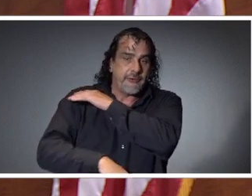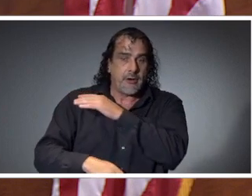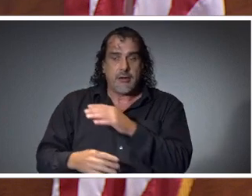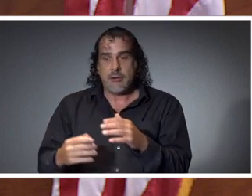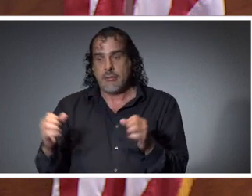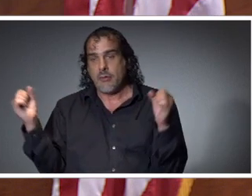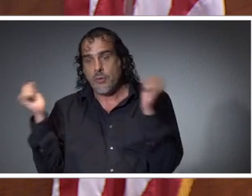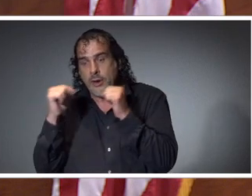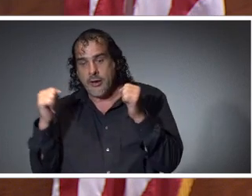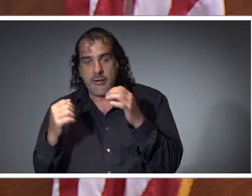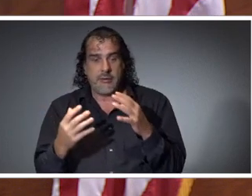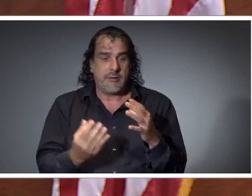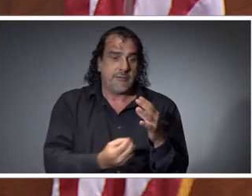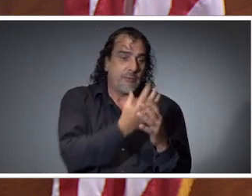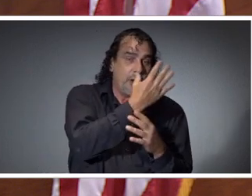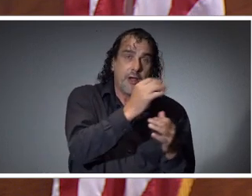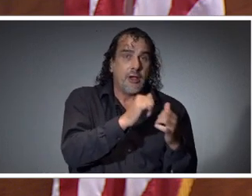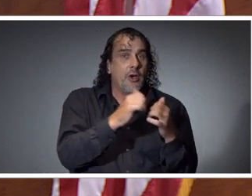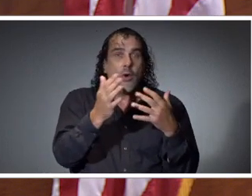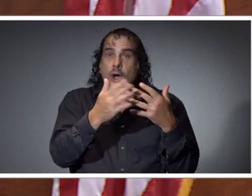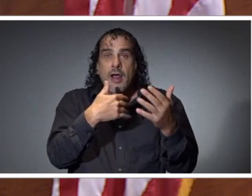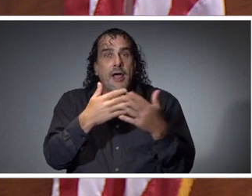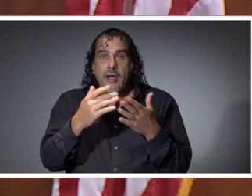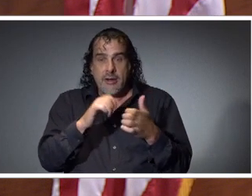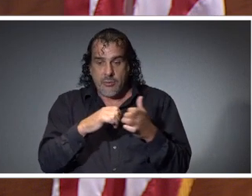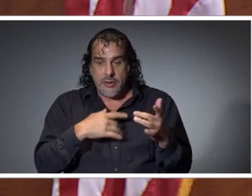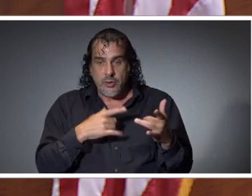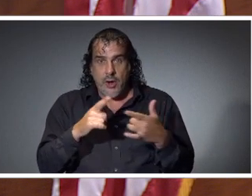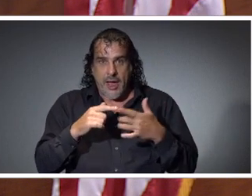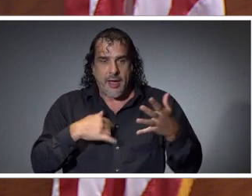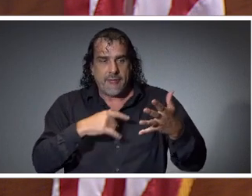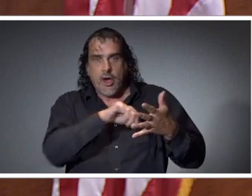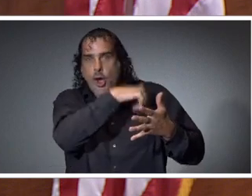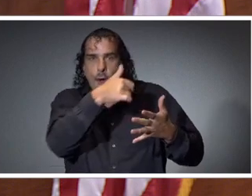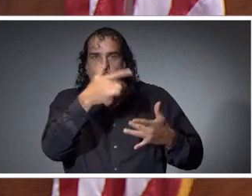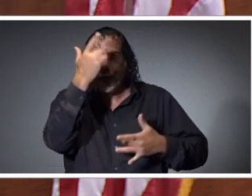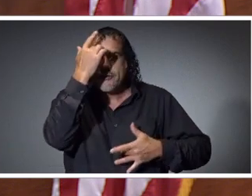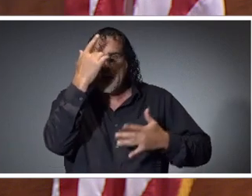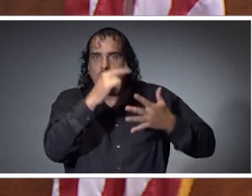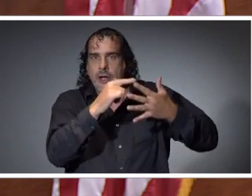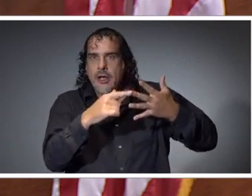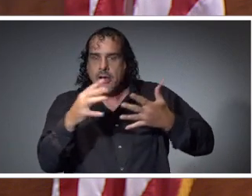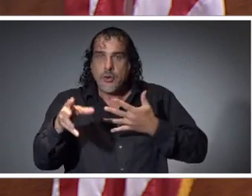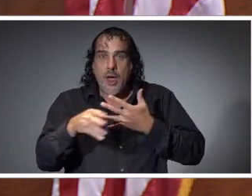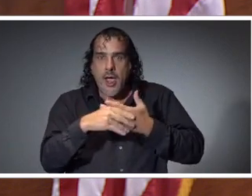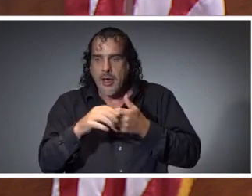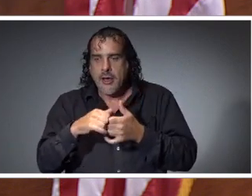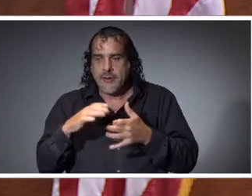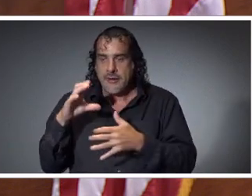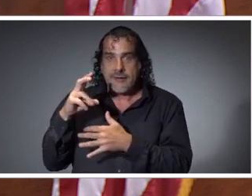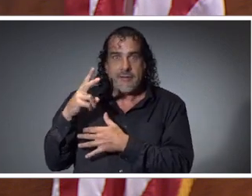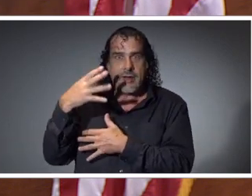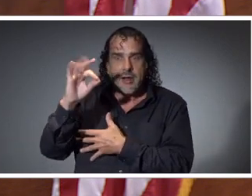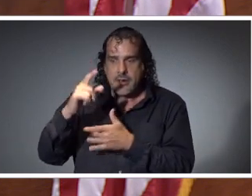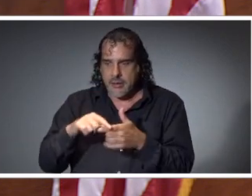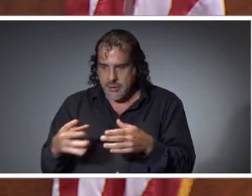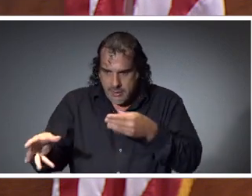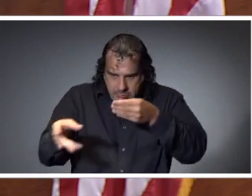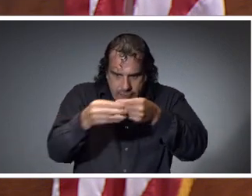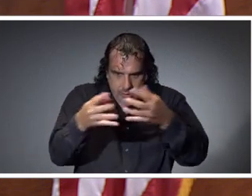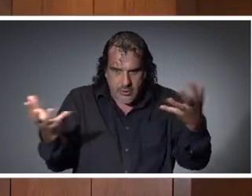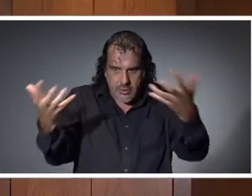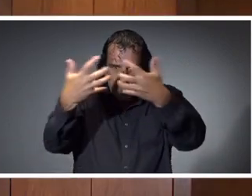definition additional illnesses that have to be ultimately treated in our hospitals, it just adds complexity to the